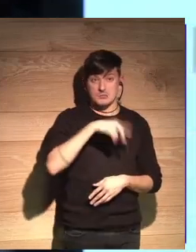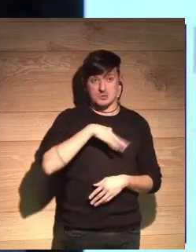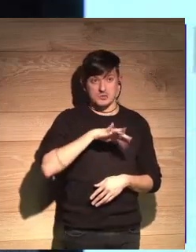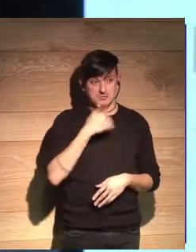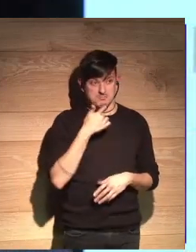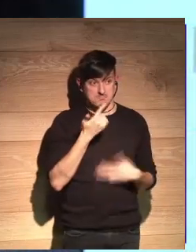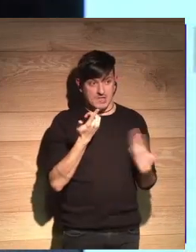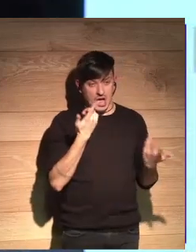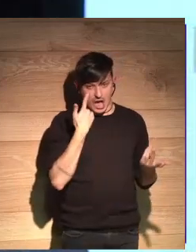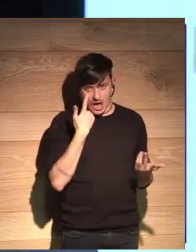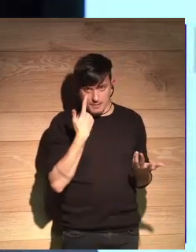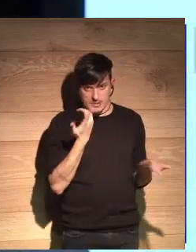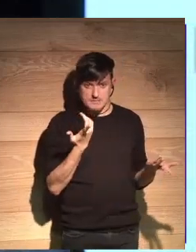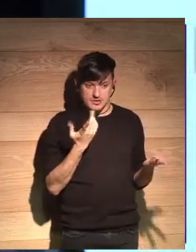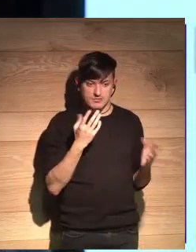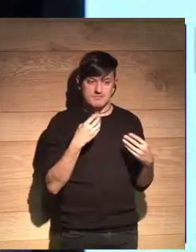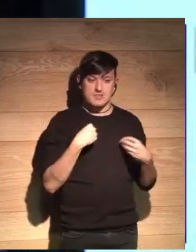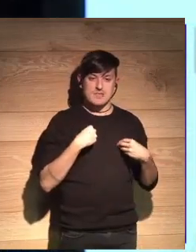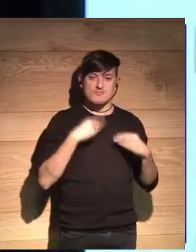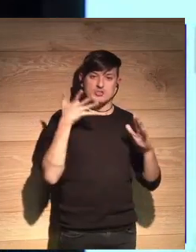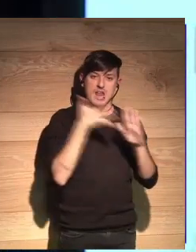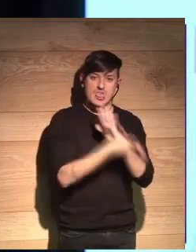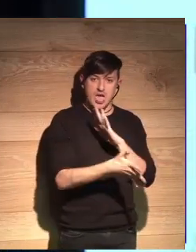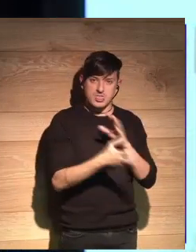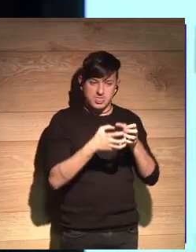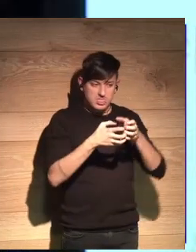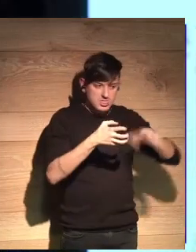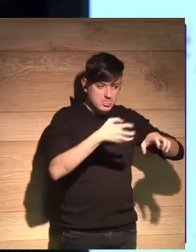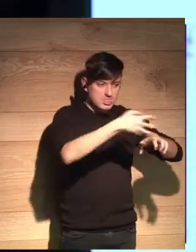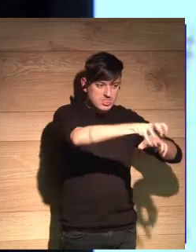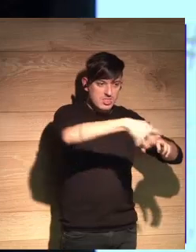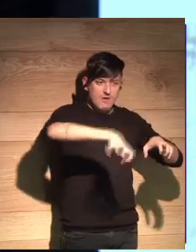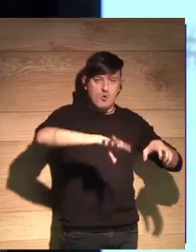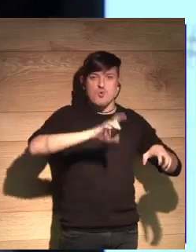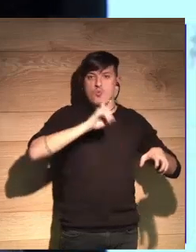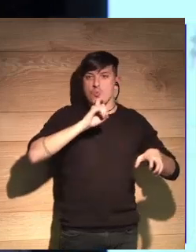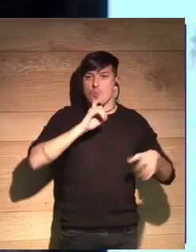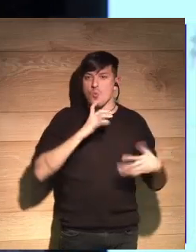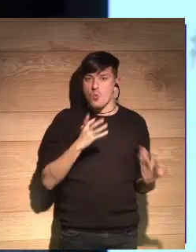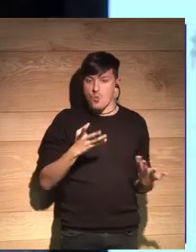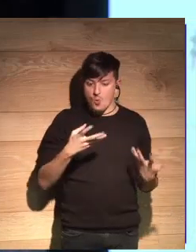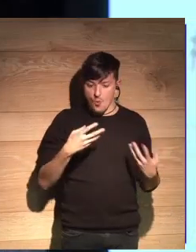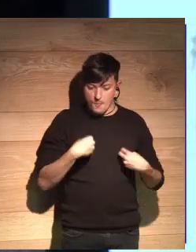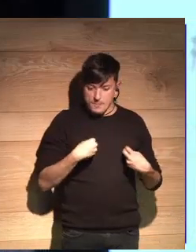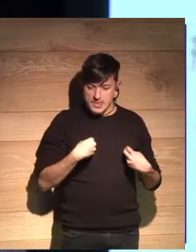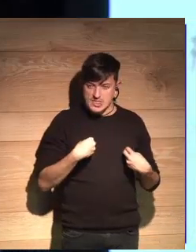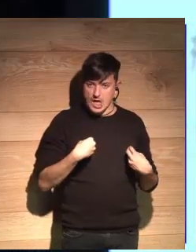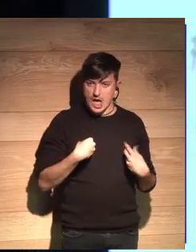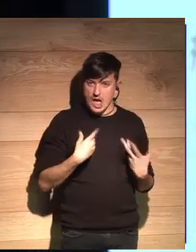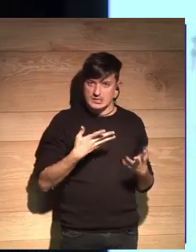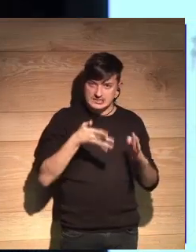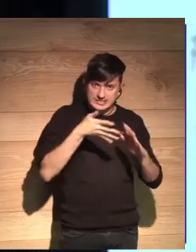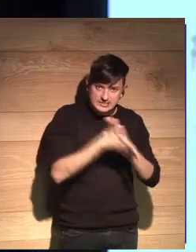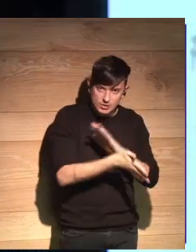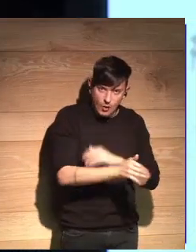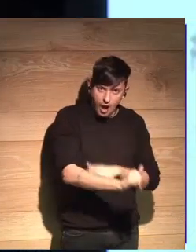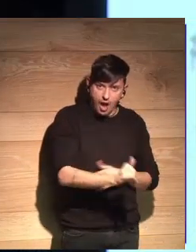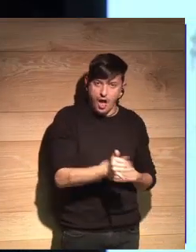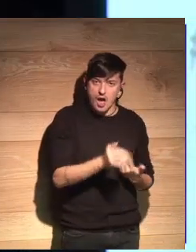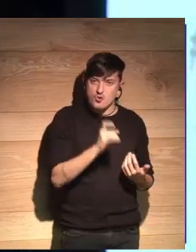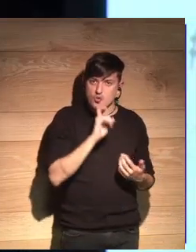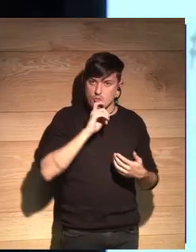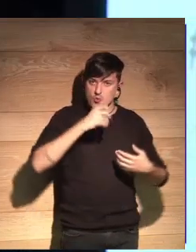the immortality? How do I make sure that my life is meaningful? How do we actually organize societies so bad rulers don't remain forever and